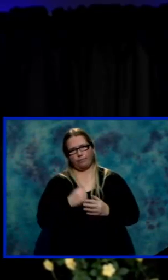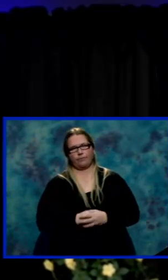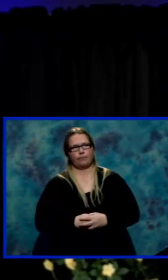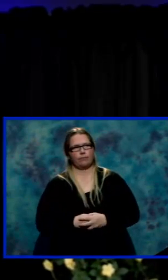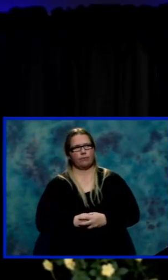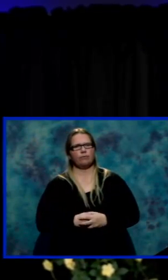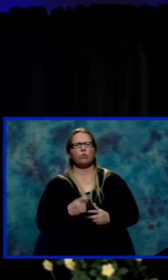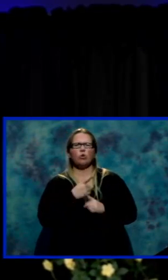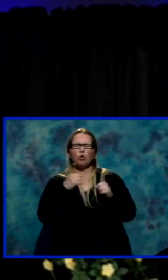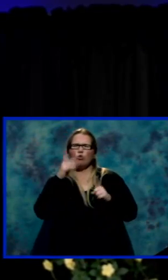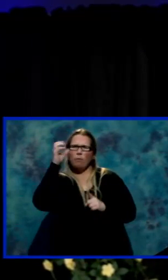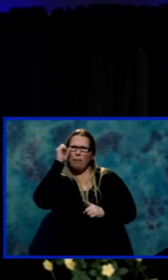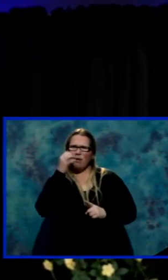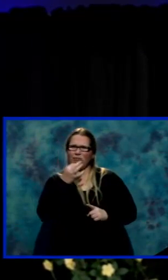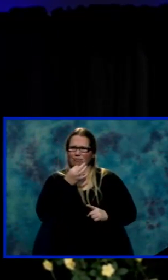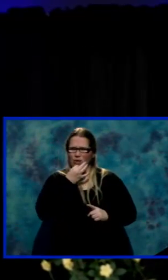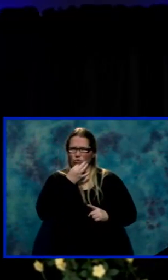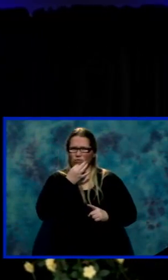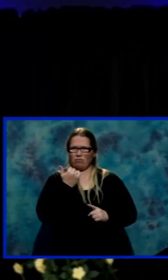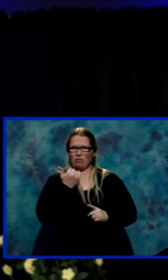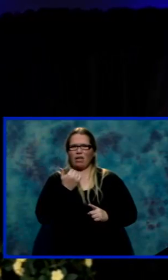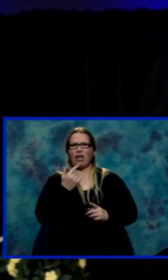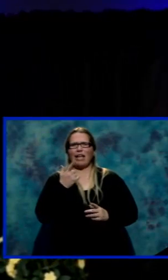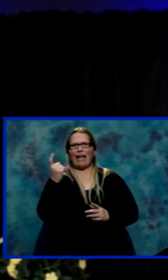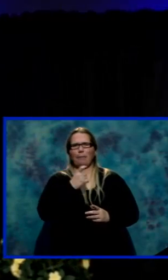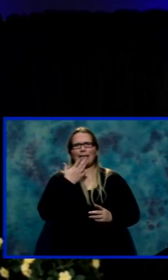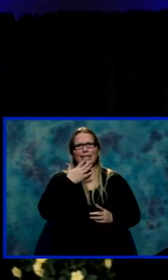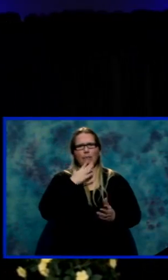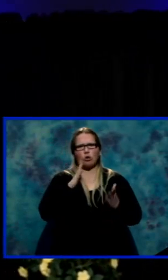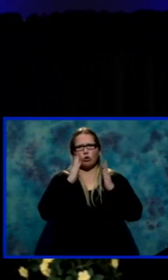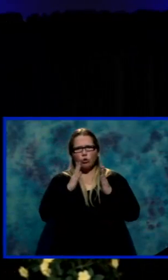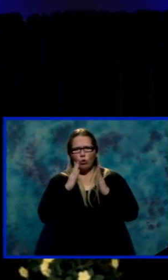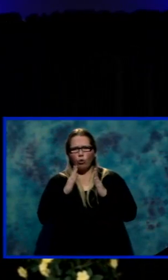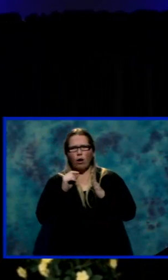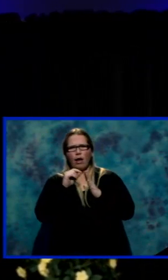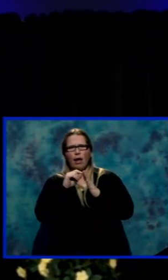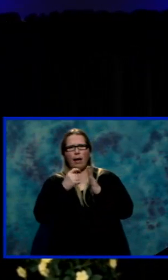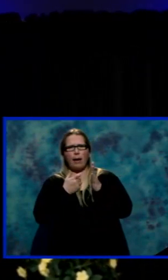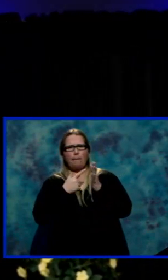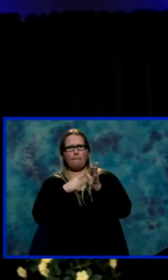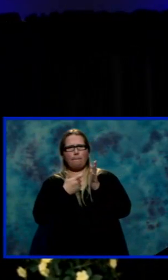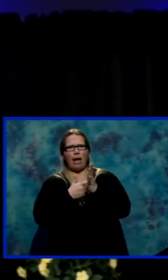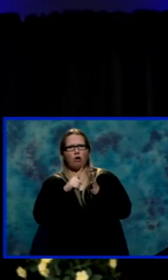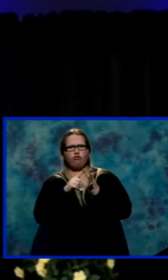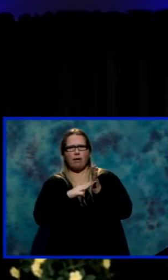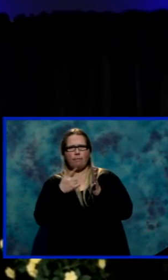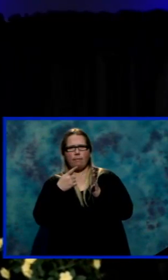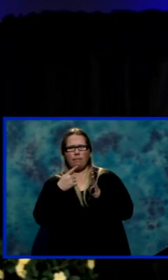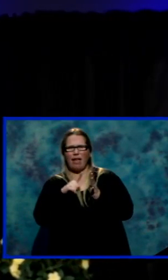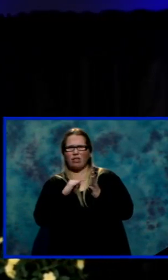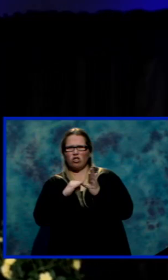Do you guys remember a little while ago, there was a man who came to Sabbath school and church with Praveen and Shamila. His name was